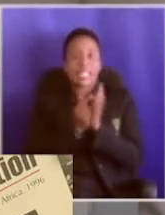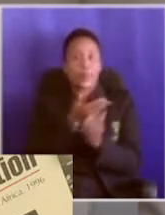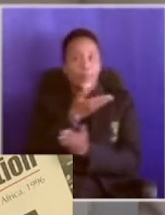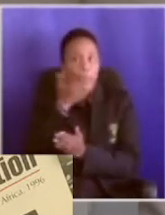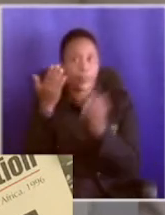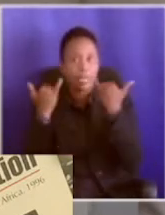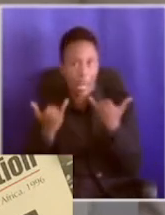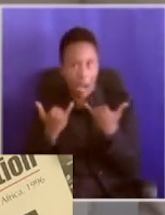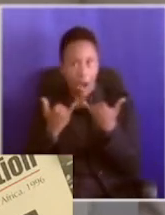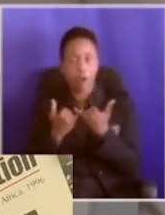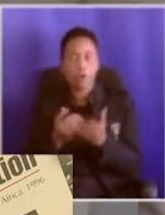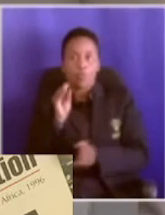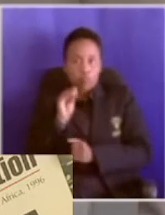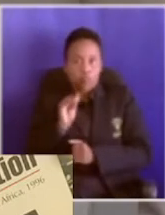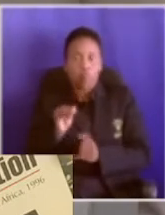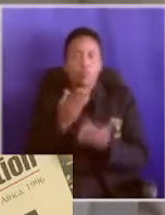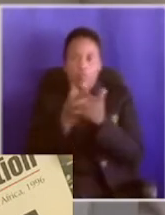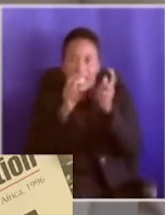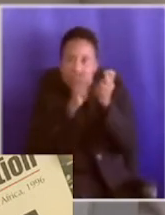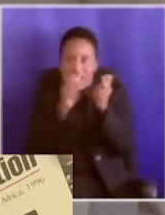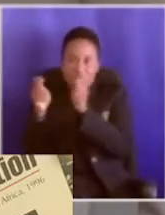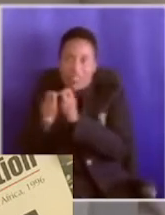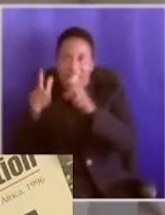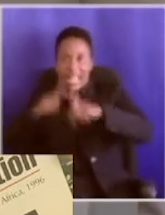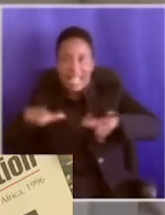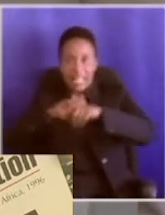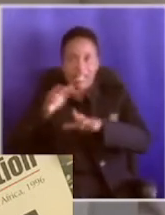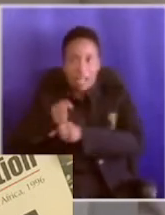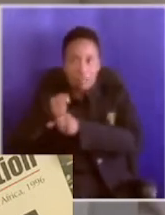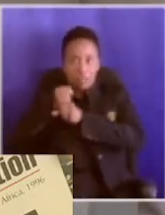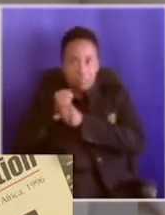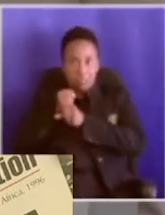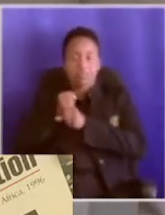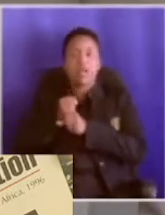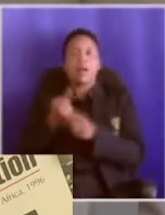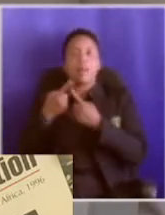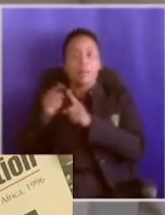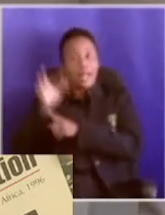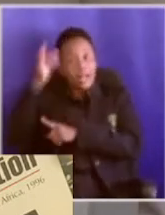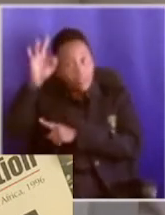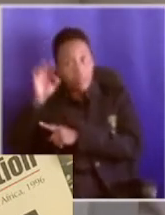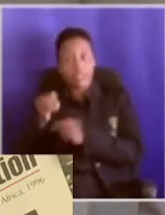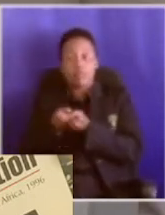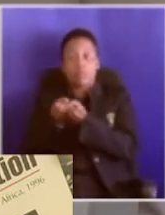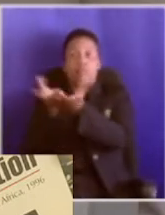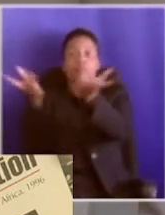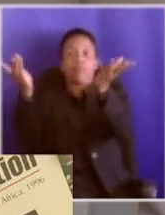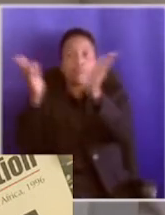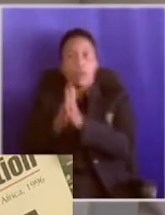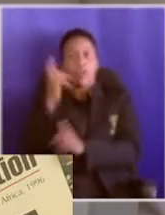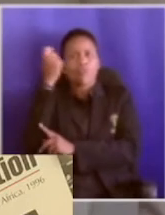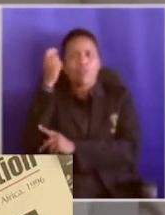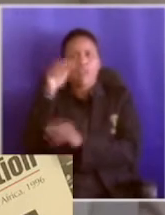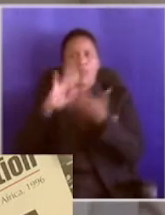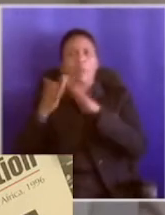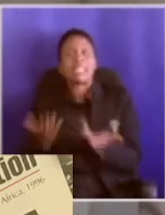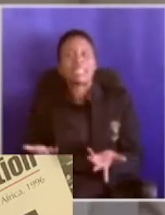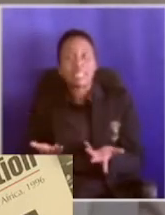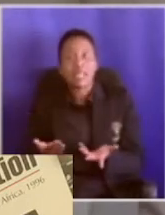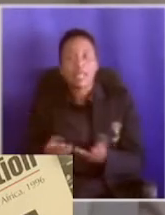currently existed to transfer land held in trust by the government to rural communities, 27